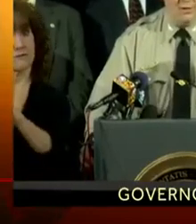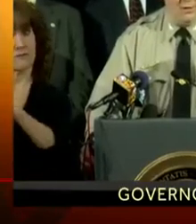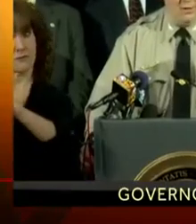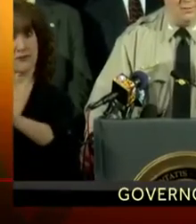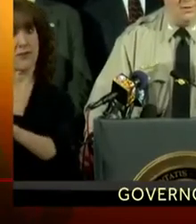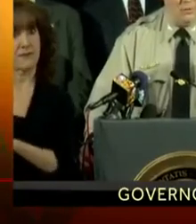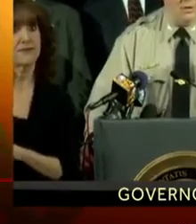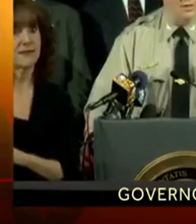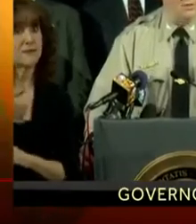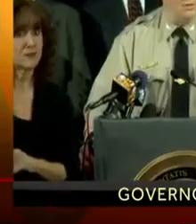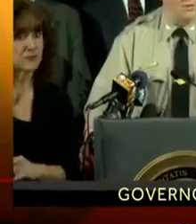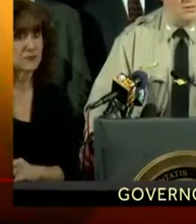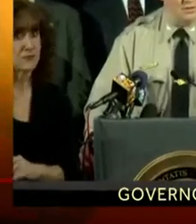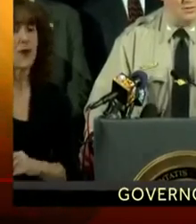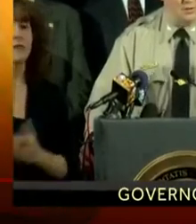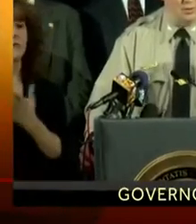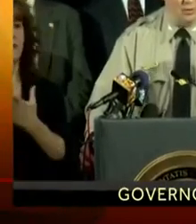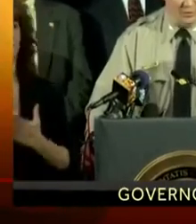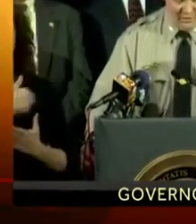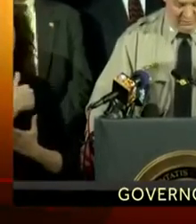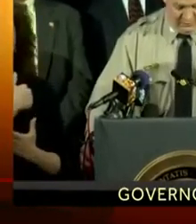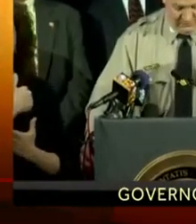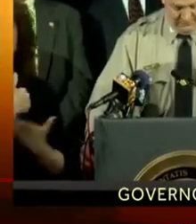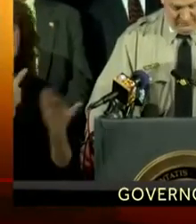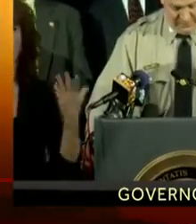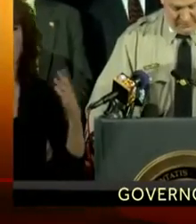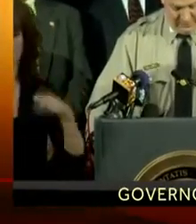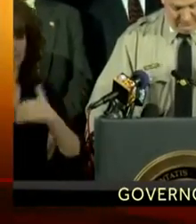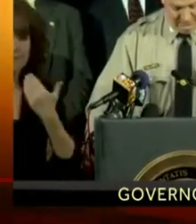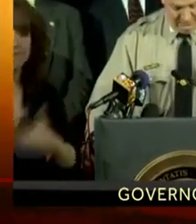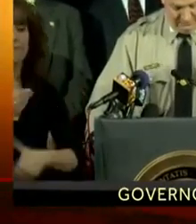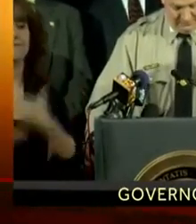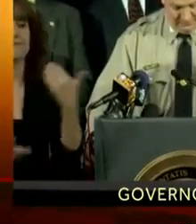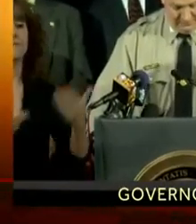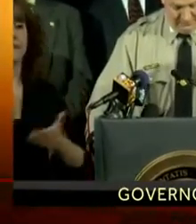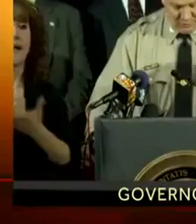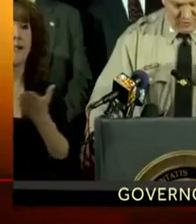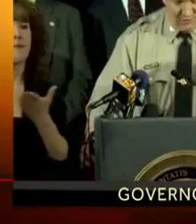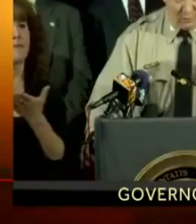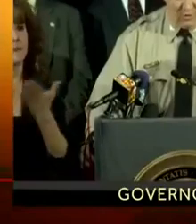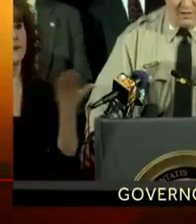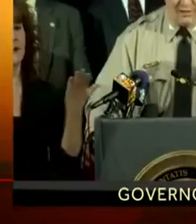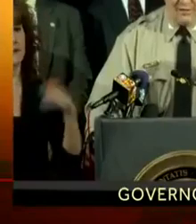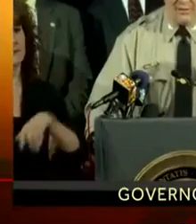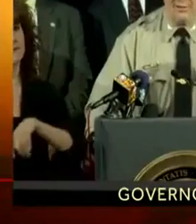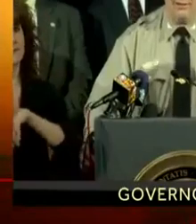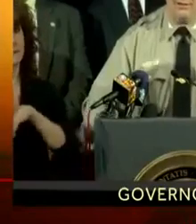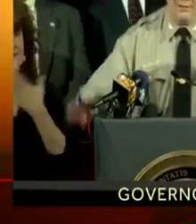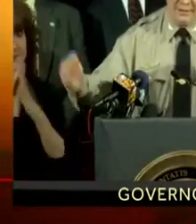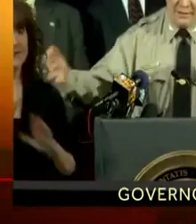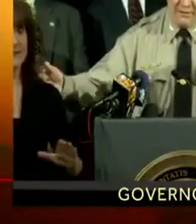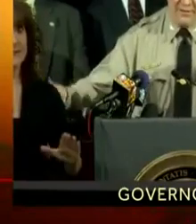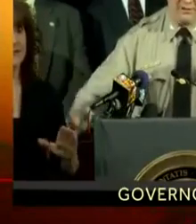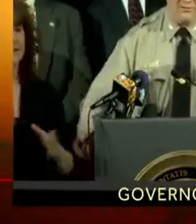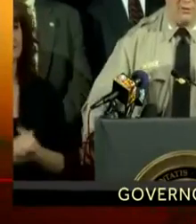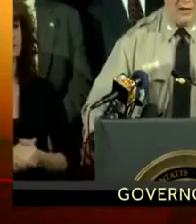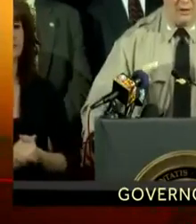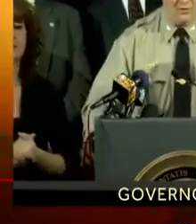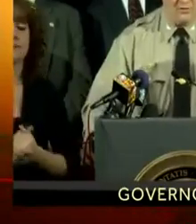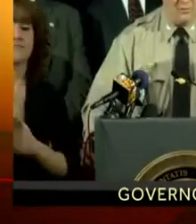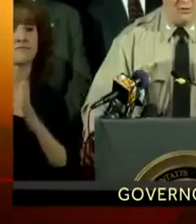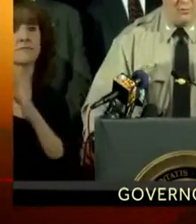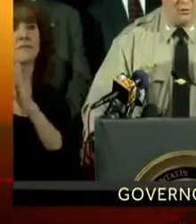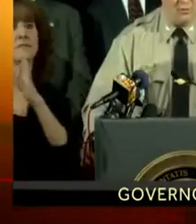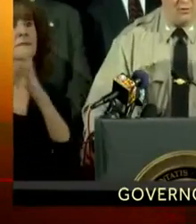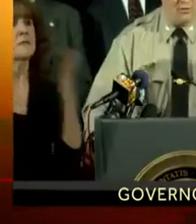safety, as well as to assist us in deploying things. You know, kind of a plan in the next few